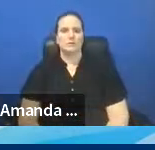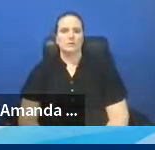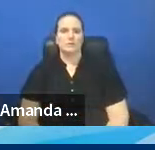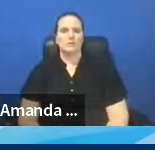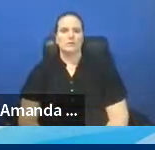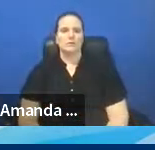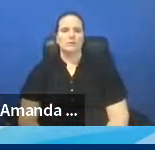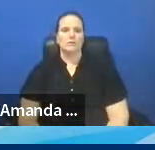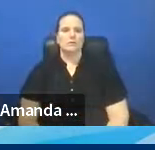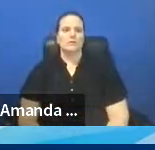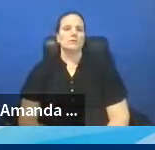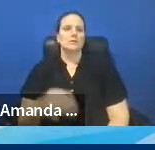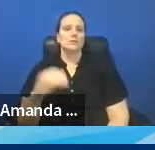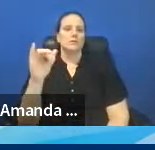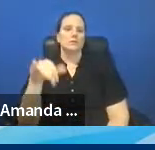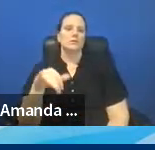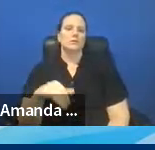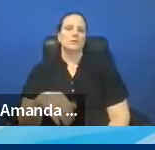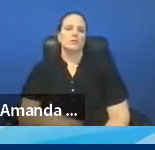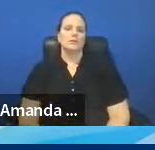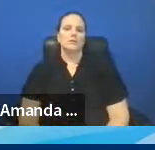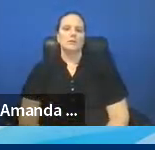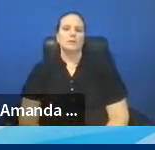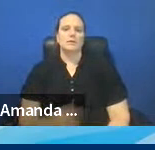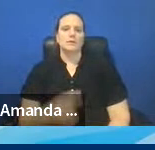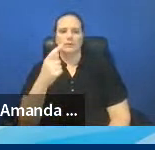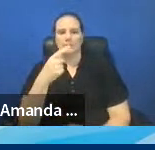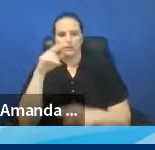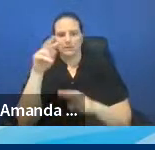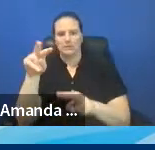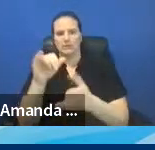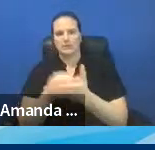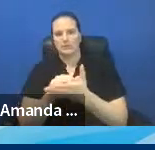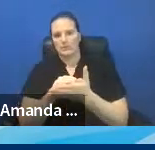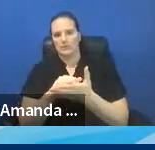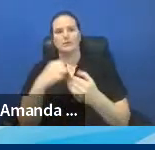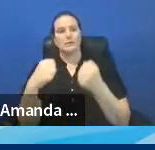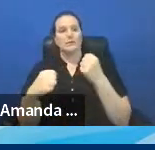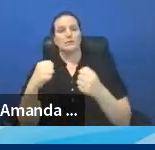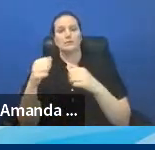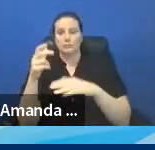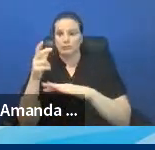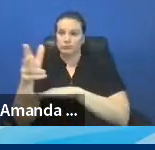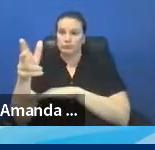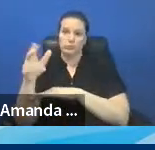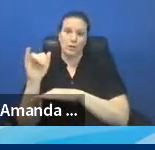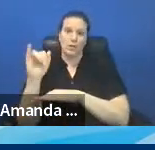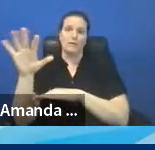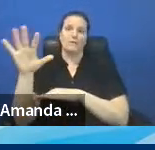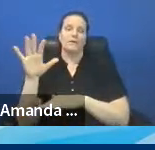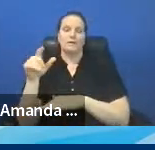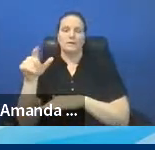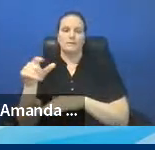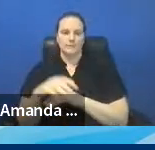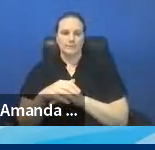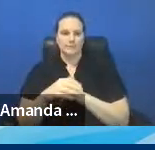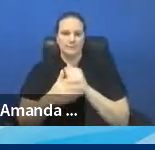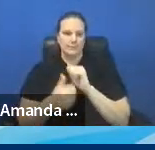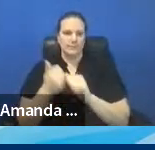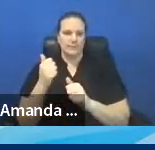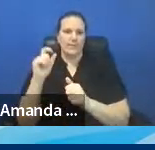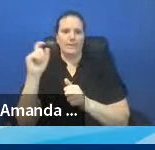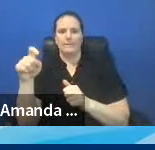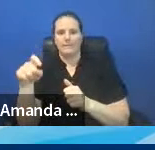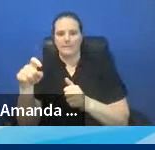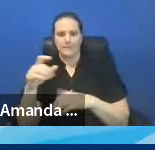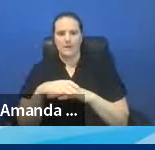now, but when we look at the vehicles that enter and exit I-5, the vast majority of them need to